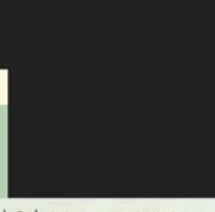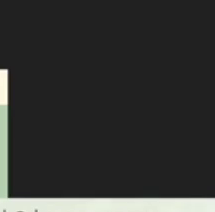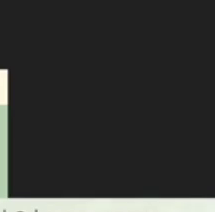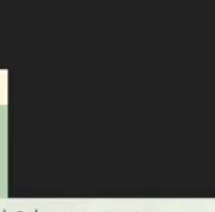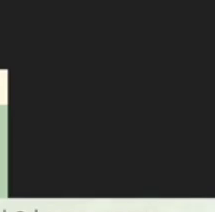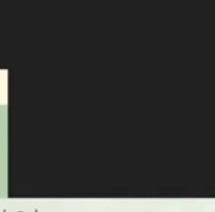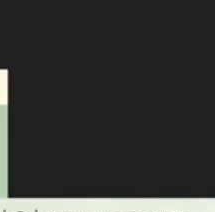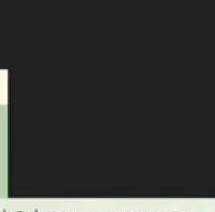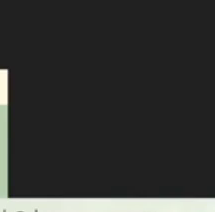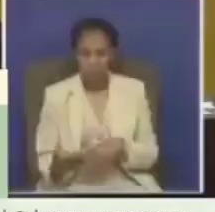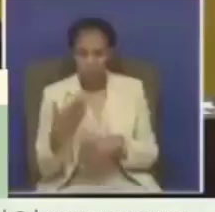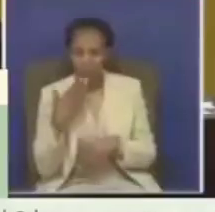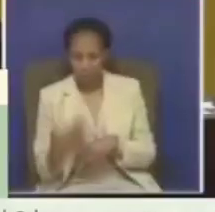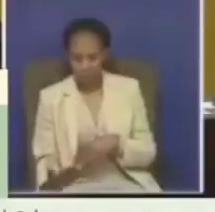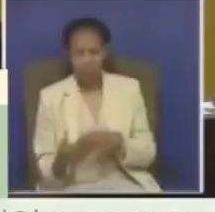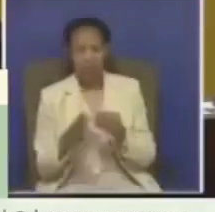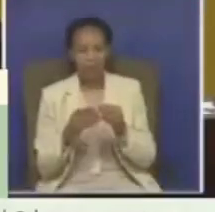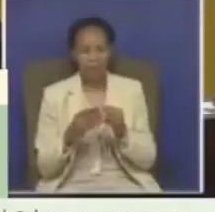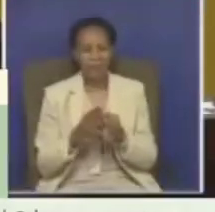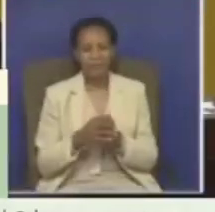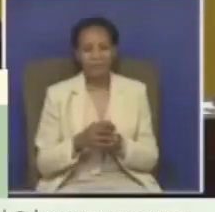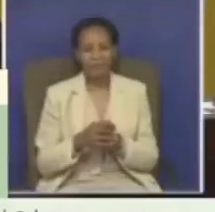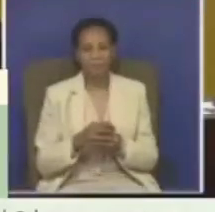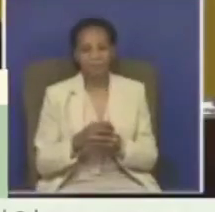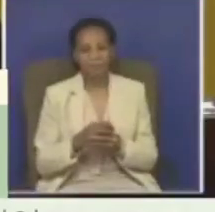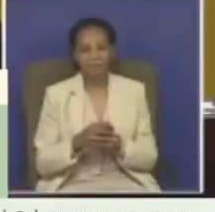to Thank here. you. Thank you, honorable member.